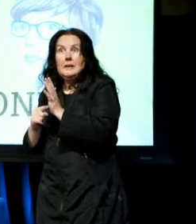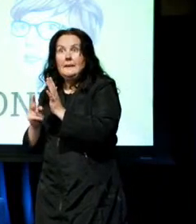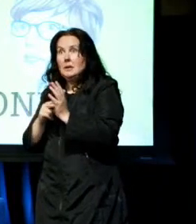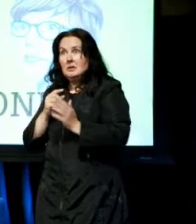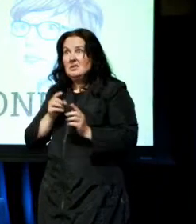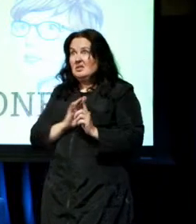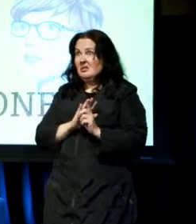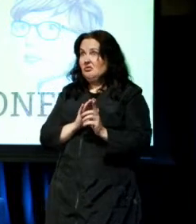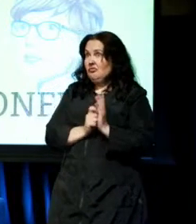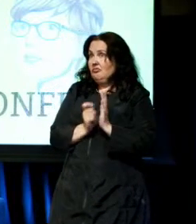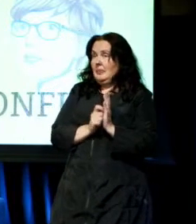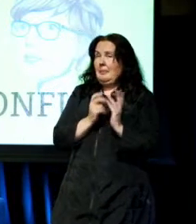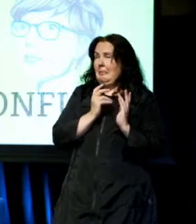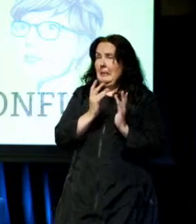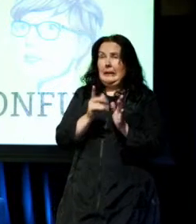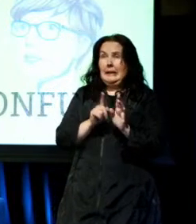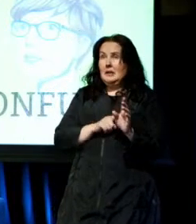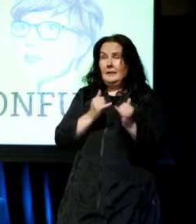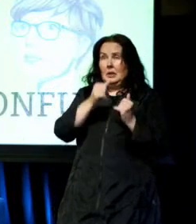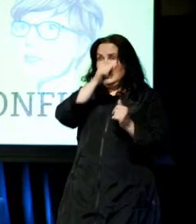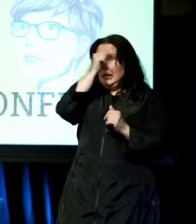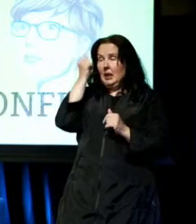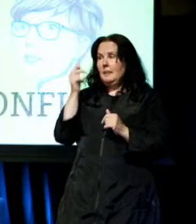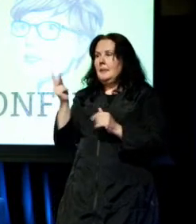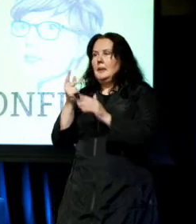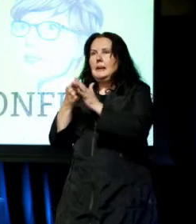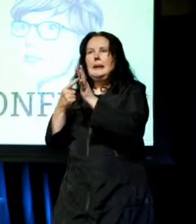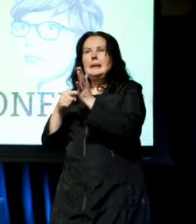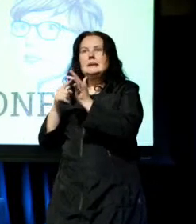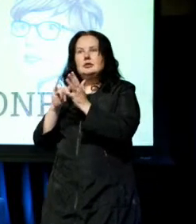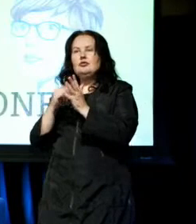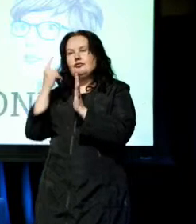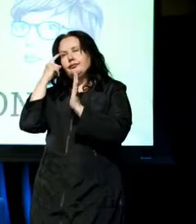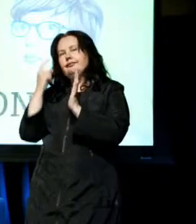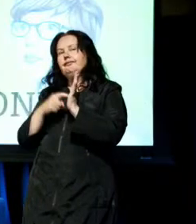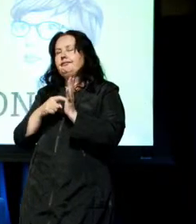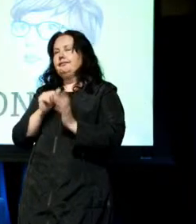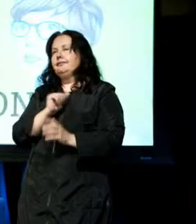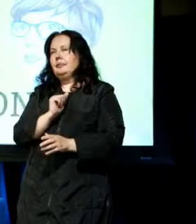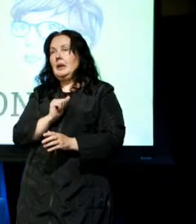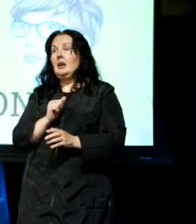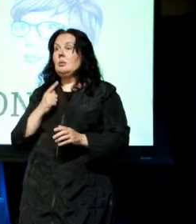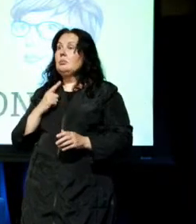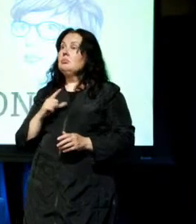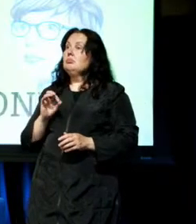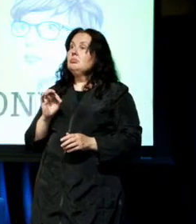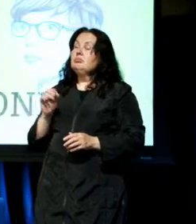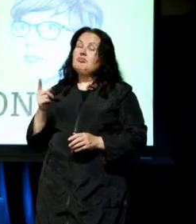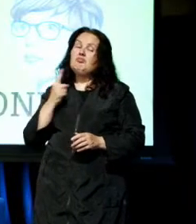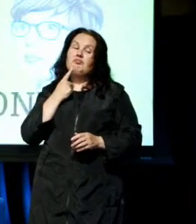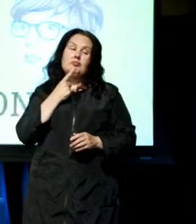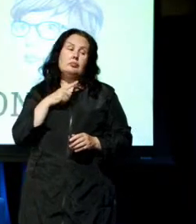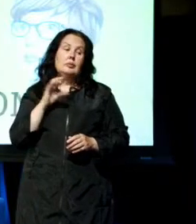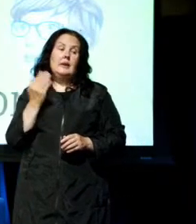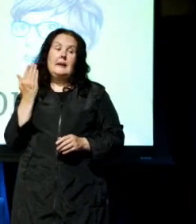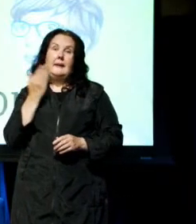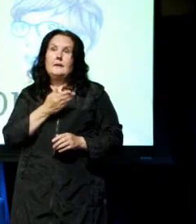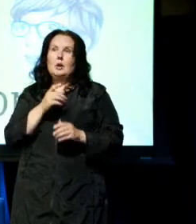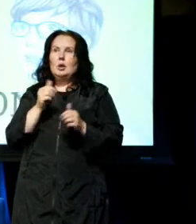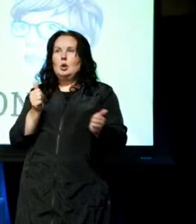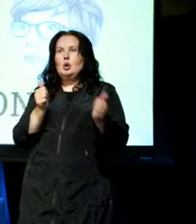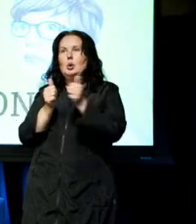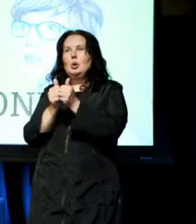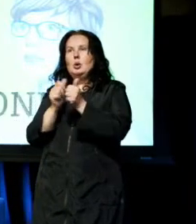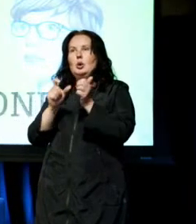talented. And so the Kates recognized that and they were like, let's give you a